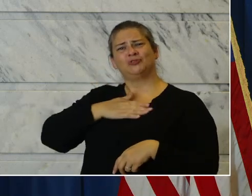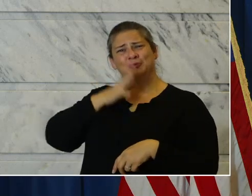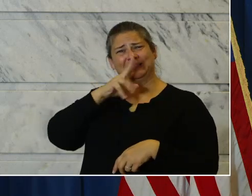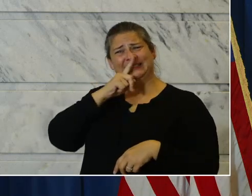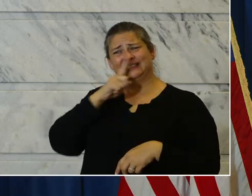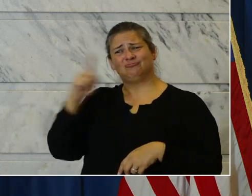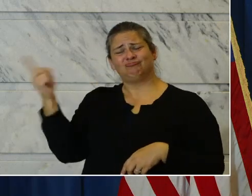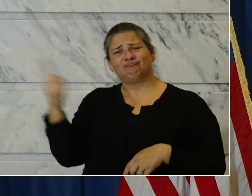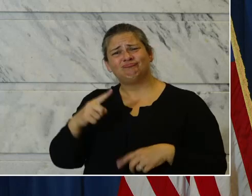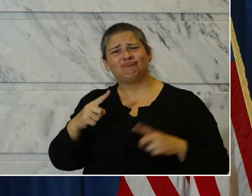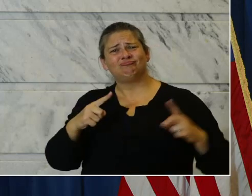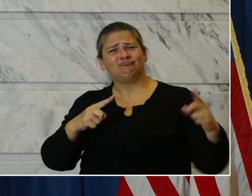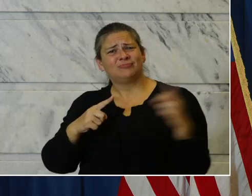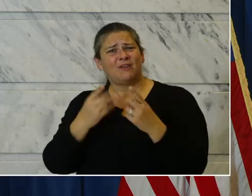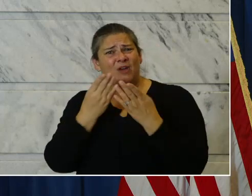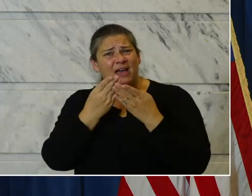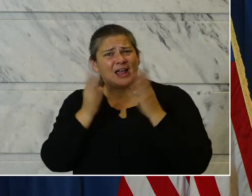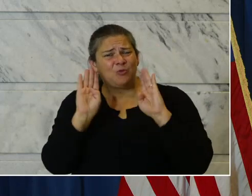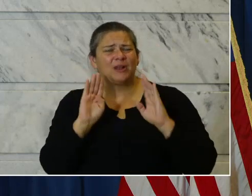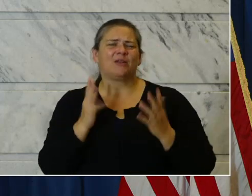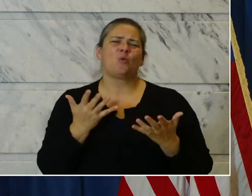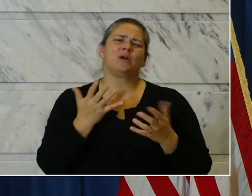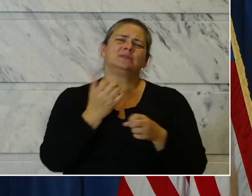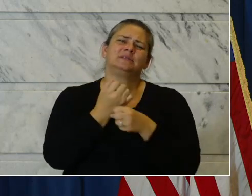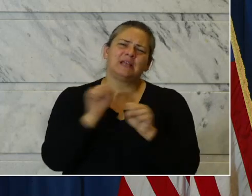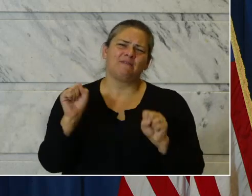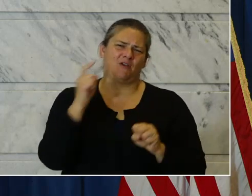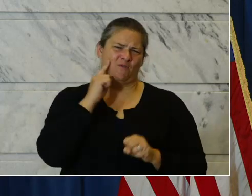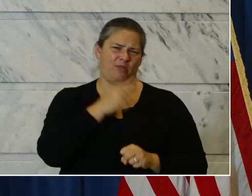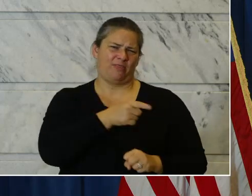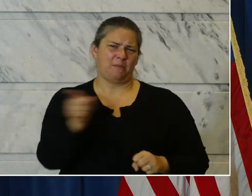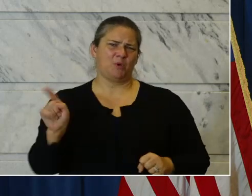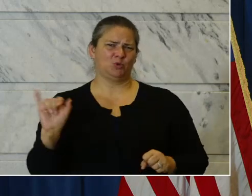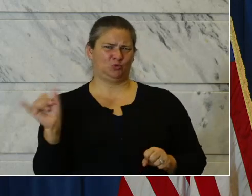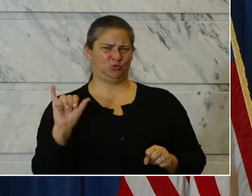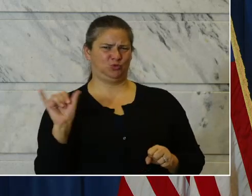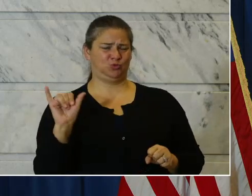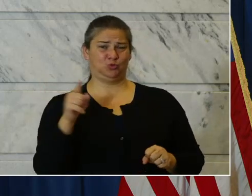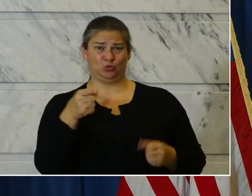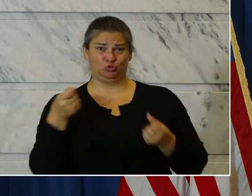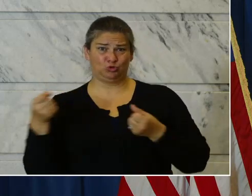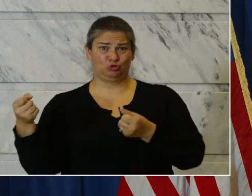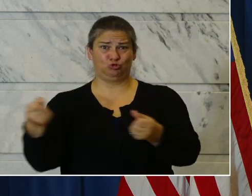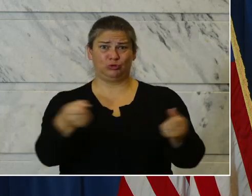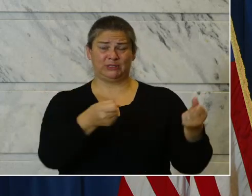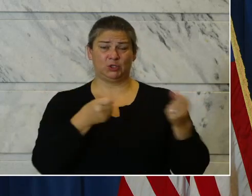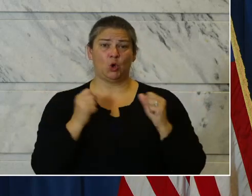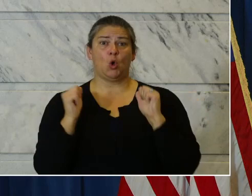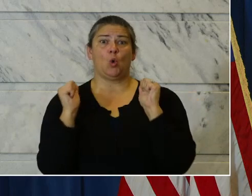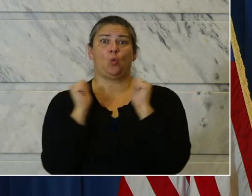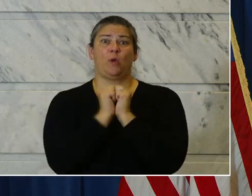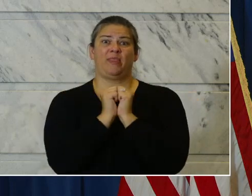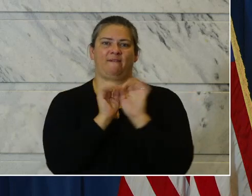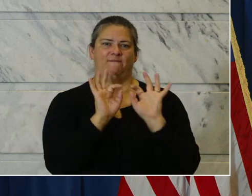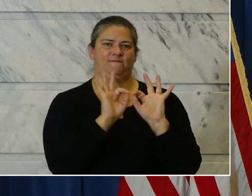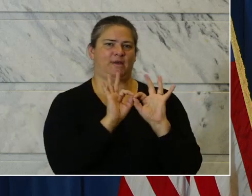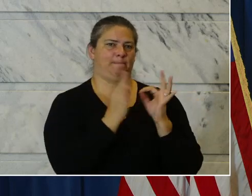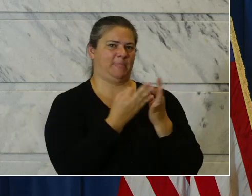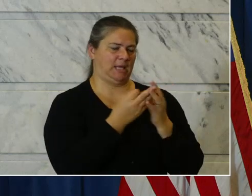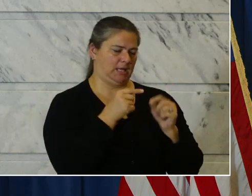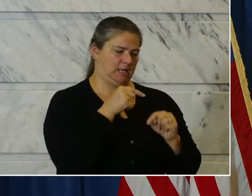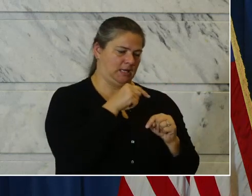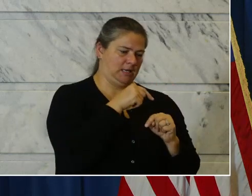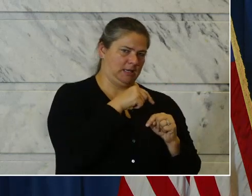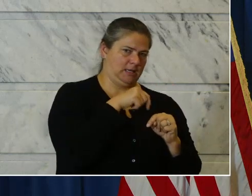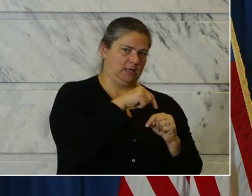coming around for Halloween, let's make sure that we make it safe for them. And make sure you trick or treat with your family unit. I know